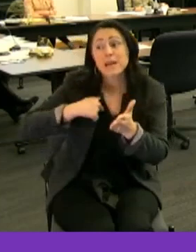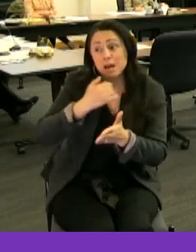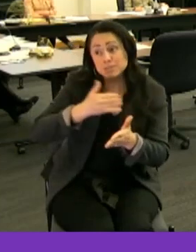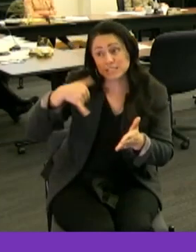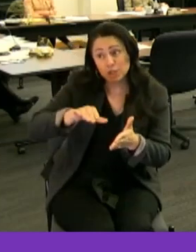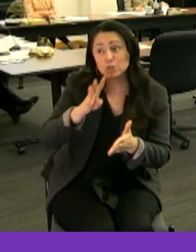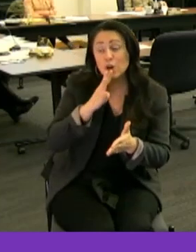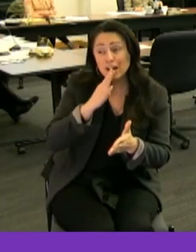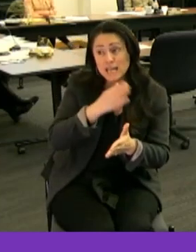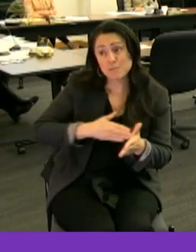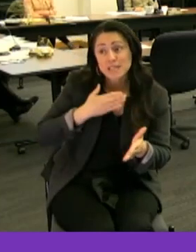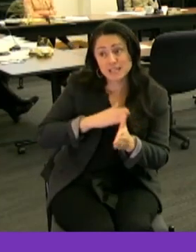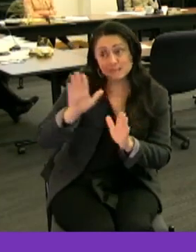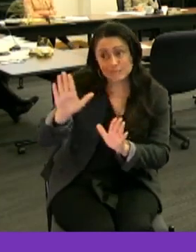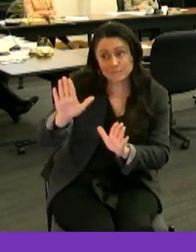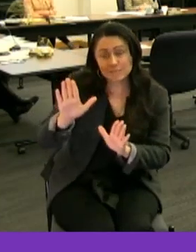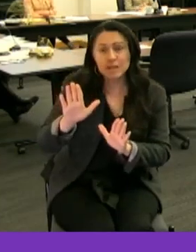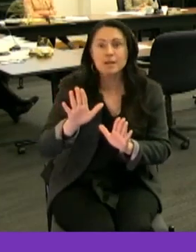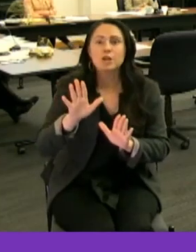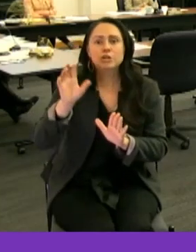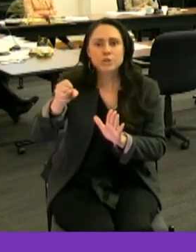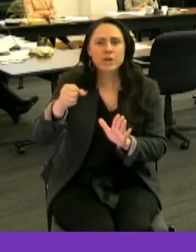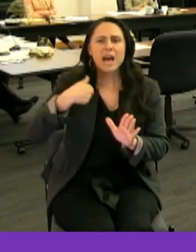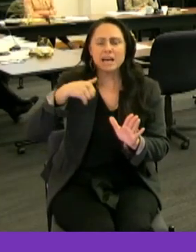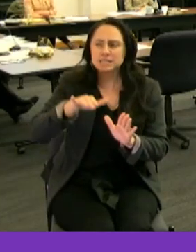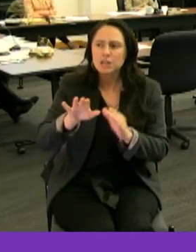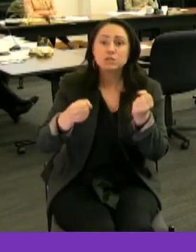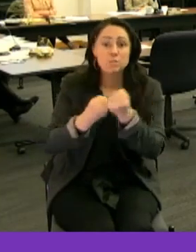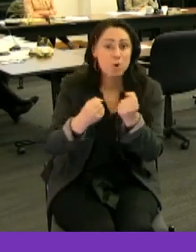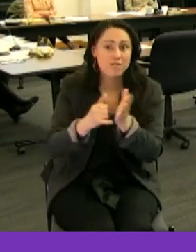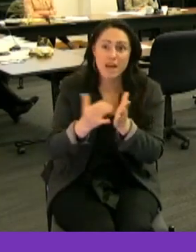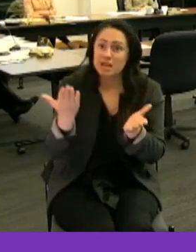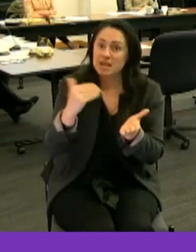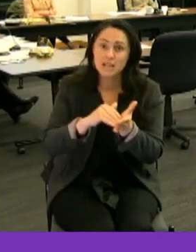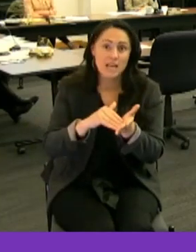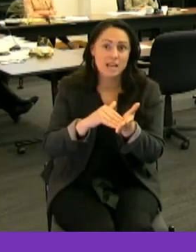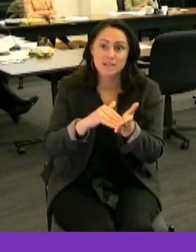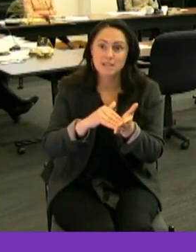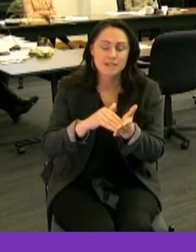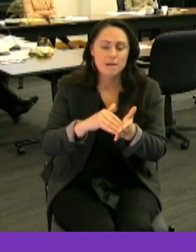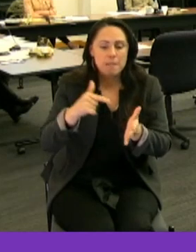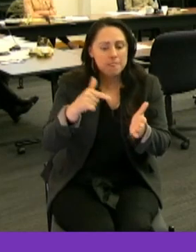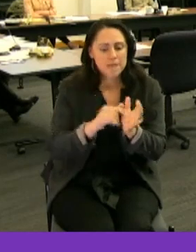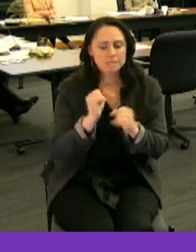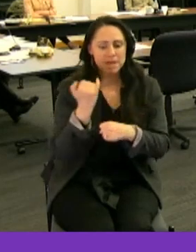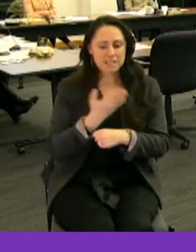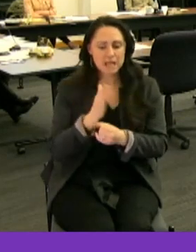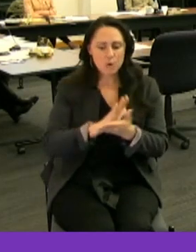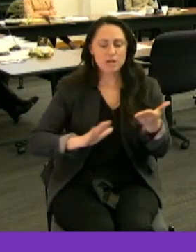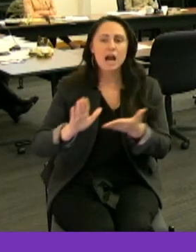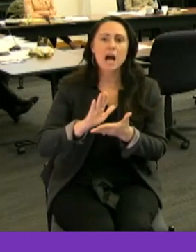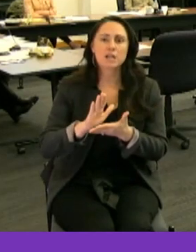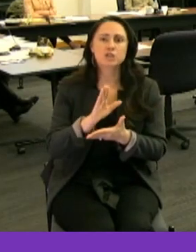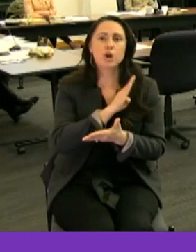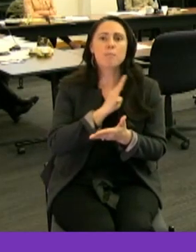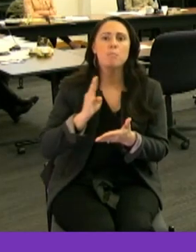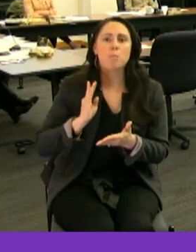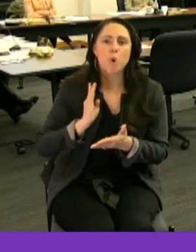please. So yeah, I still support it. And again, this makes our college